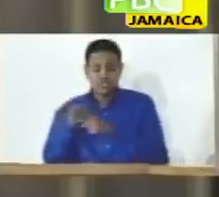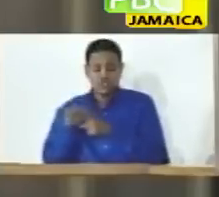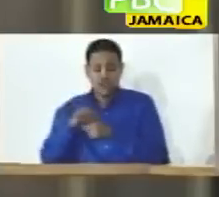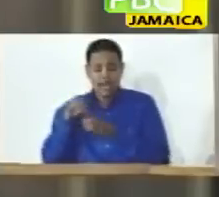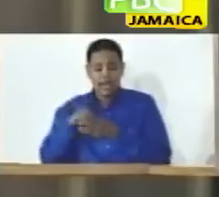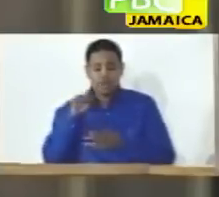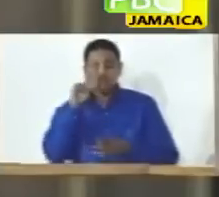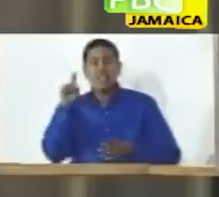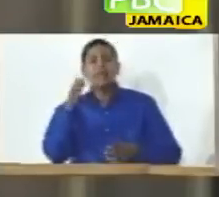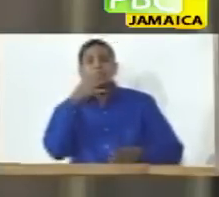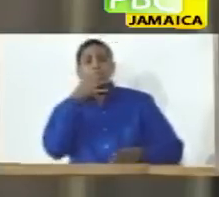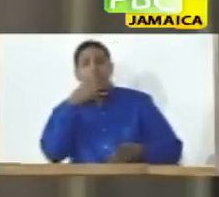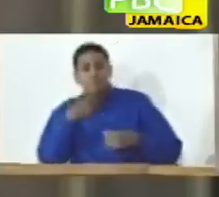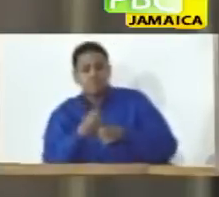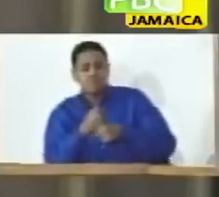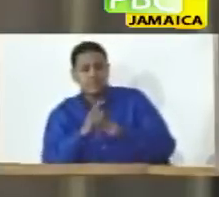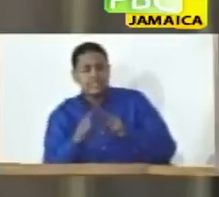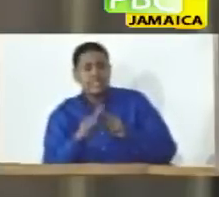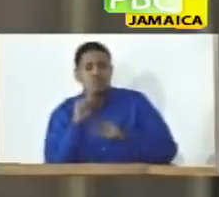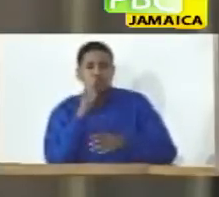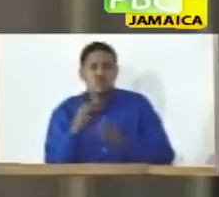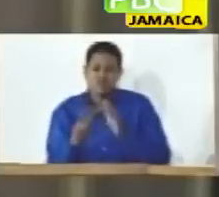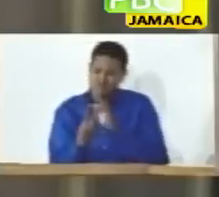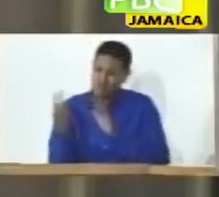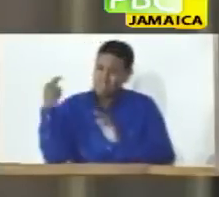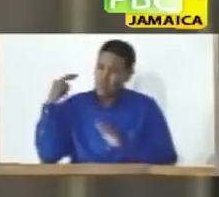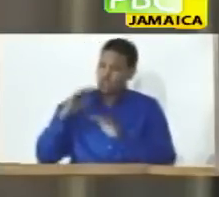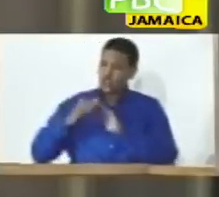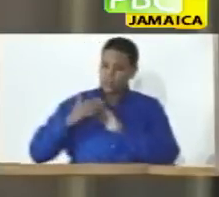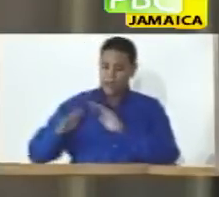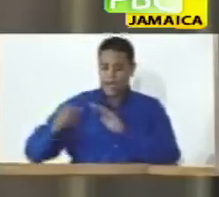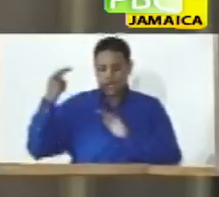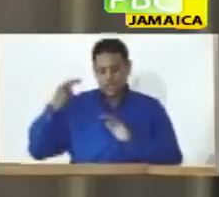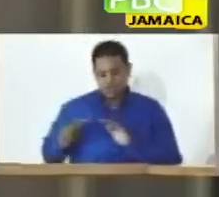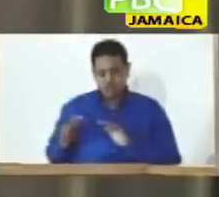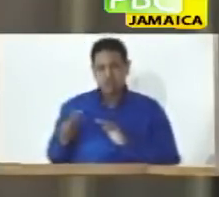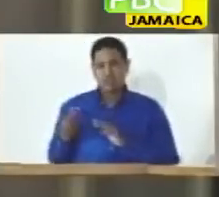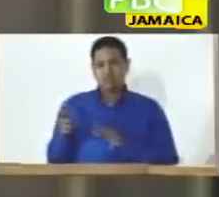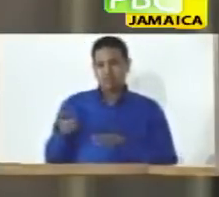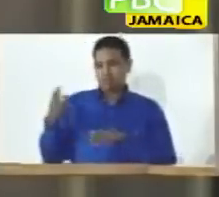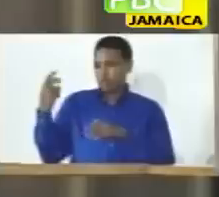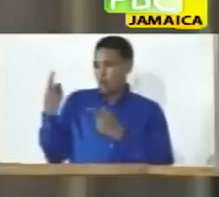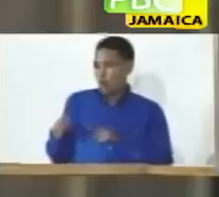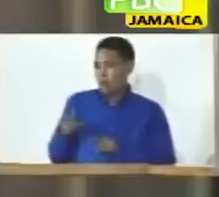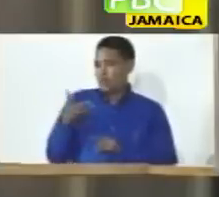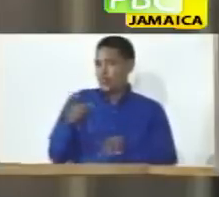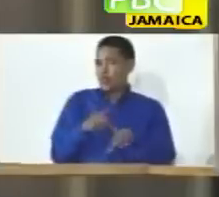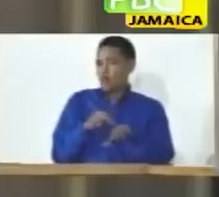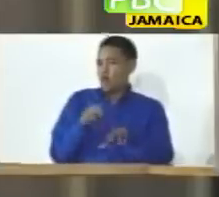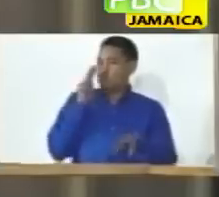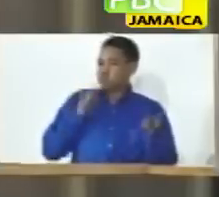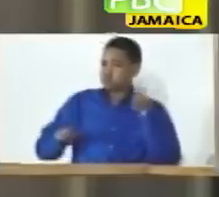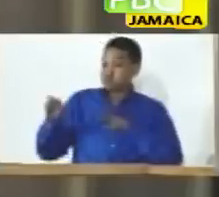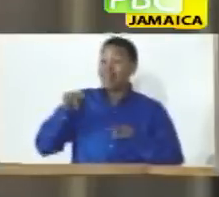to create products which reflect its history and heritage. This year, the government will focus